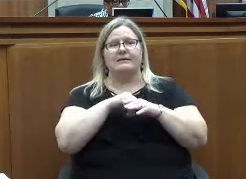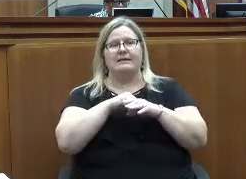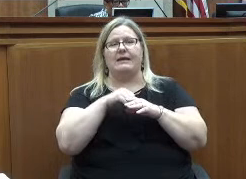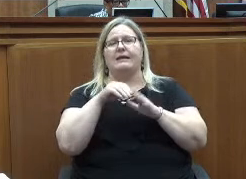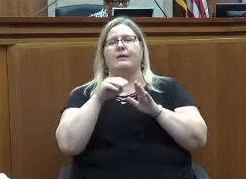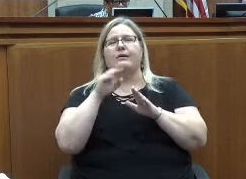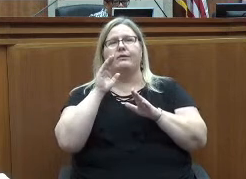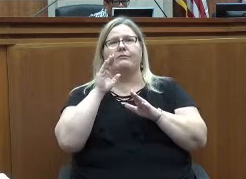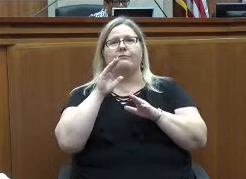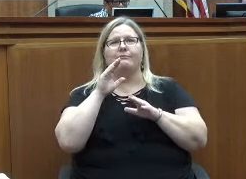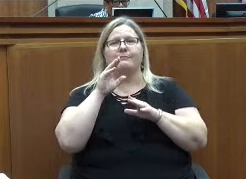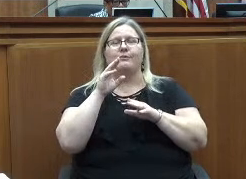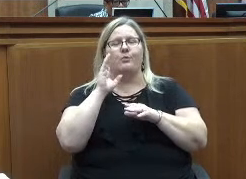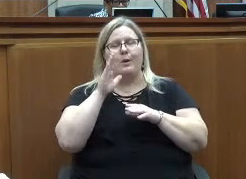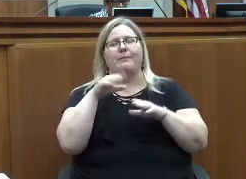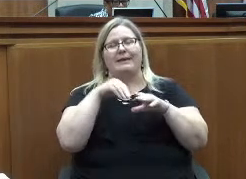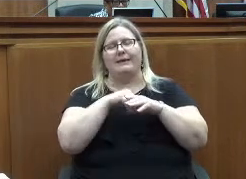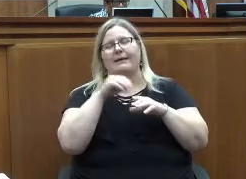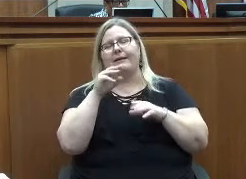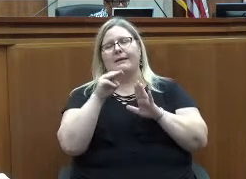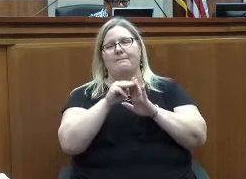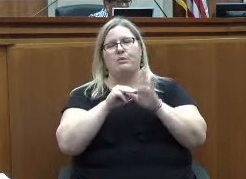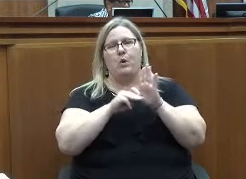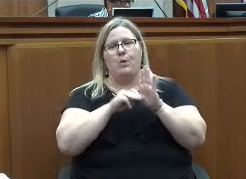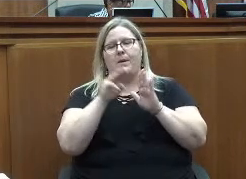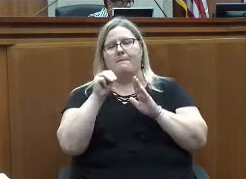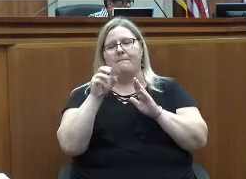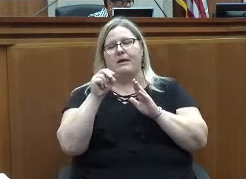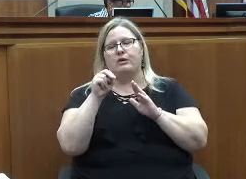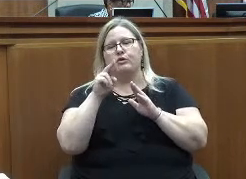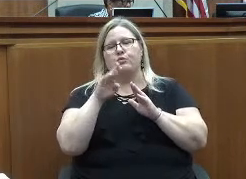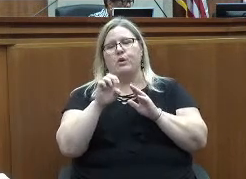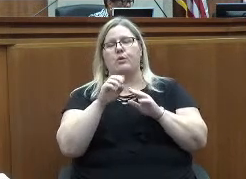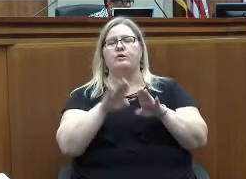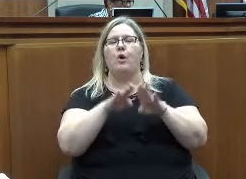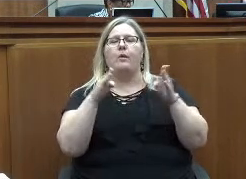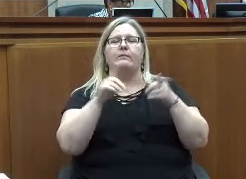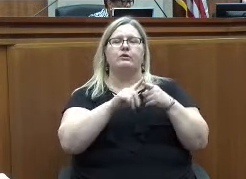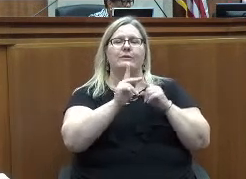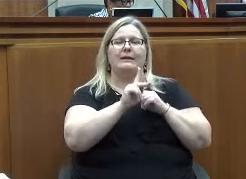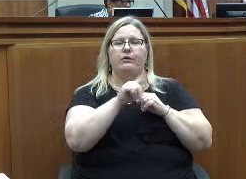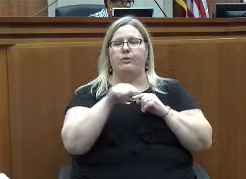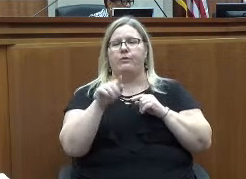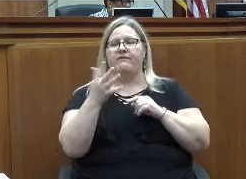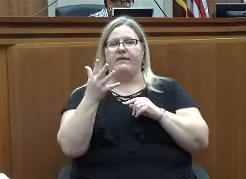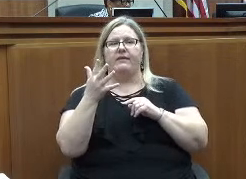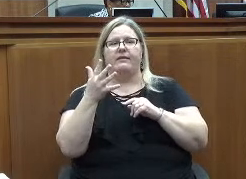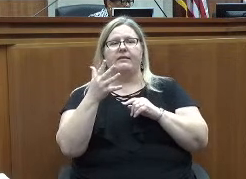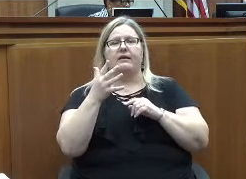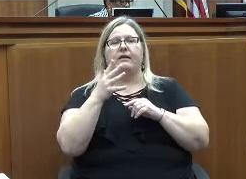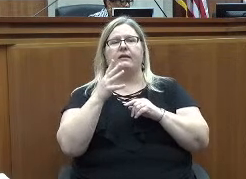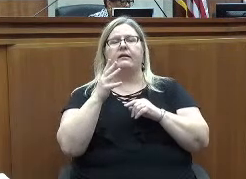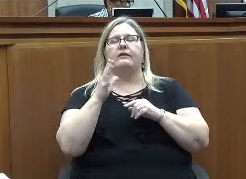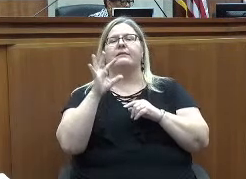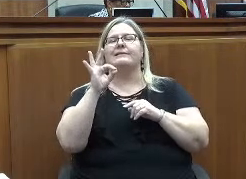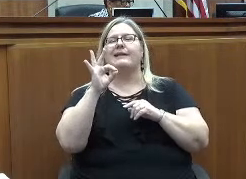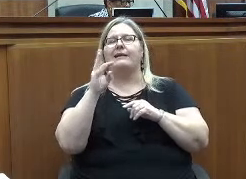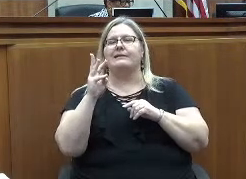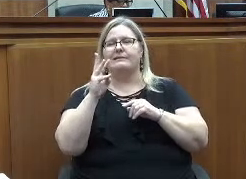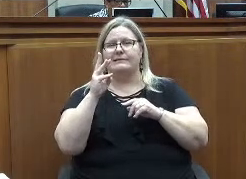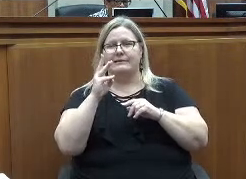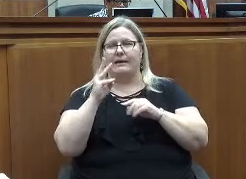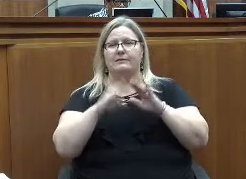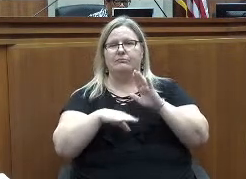Monroe, and it will be open to kindergarten through 5th grade students with a total enrollment of 96. The school